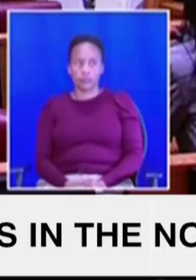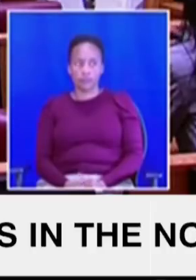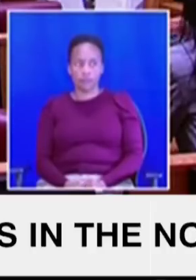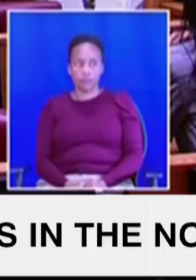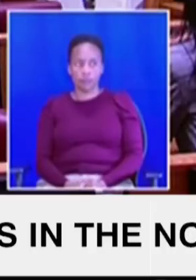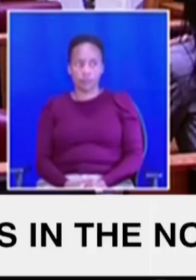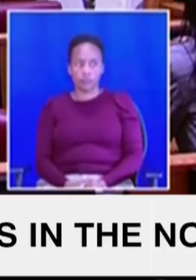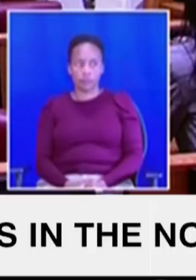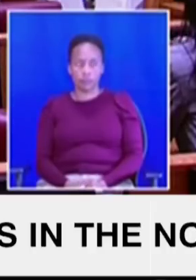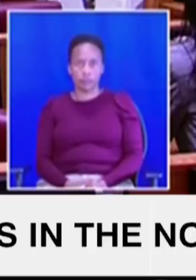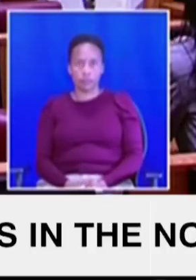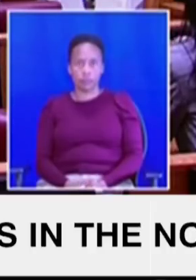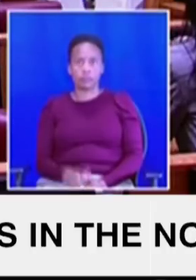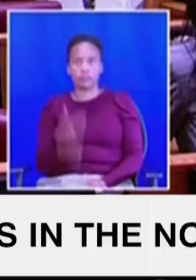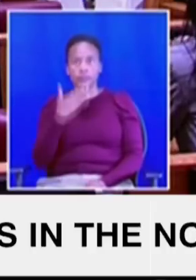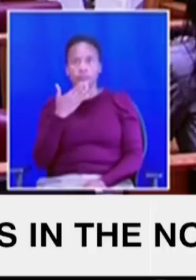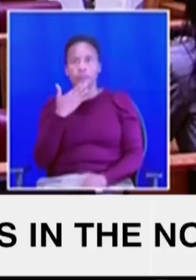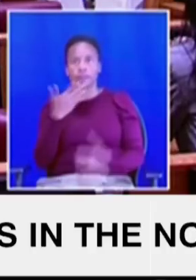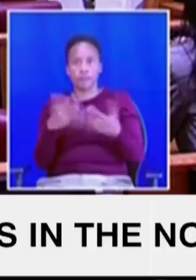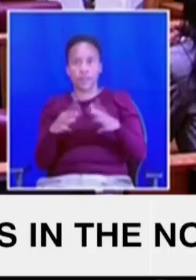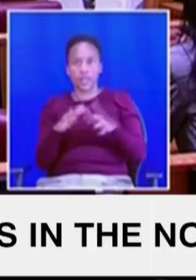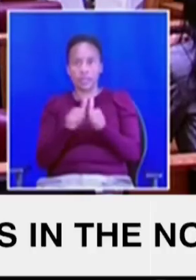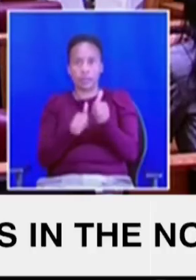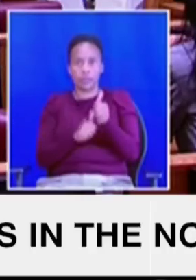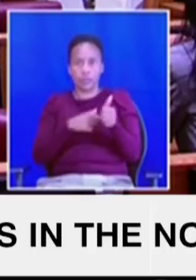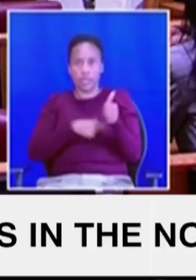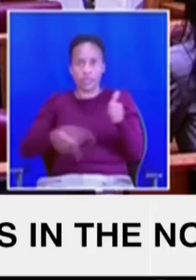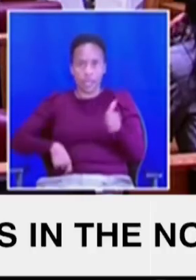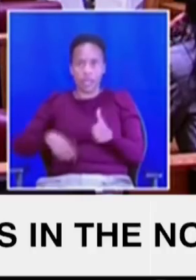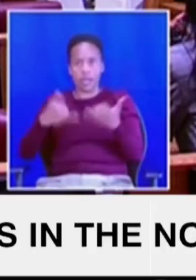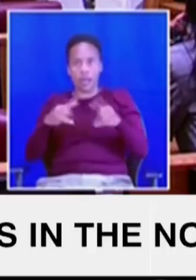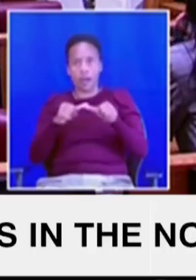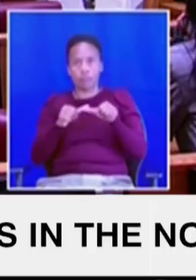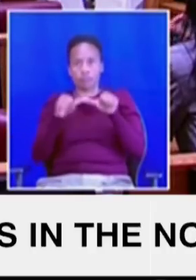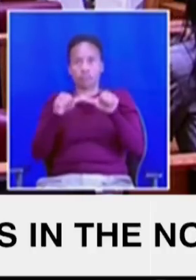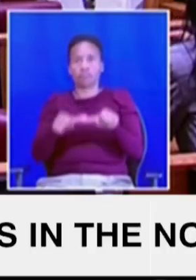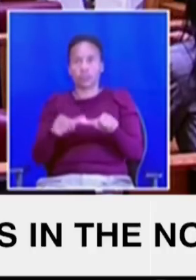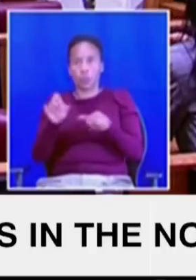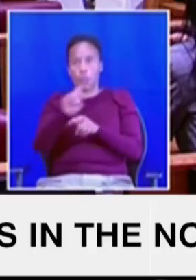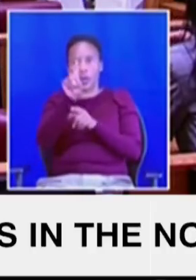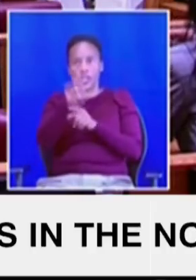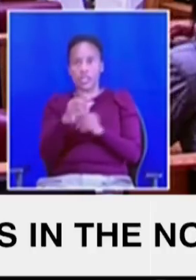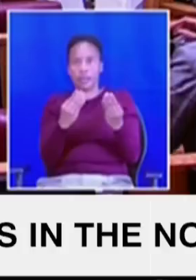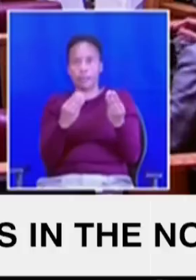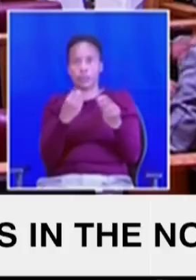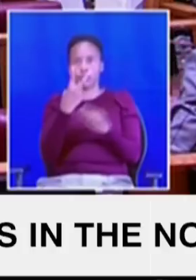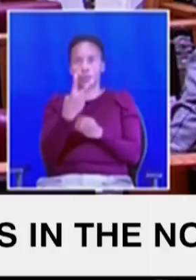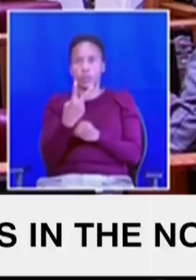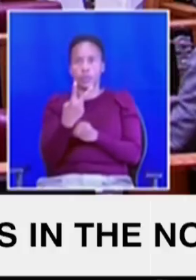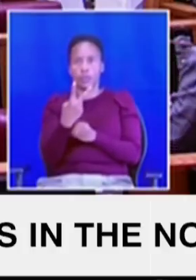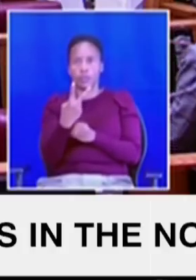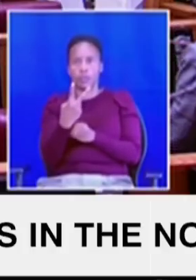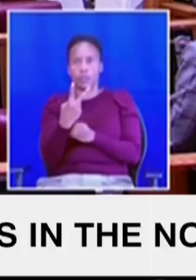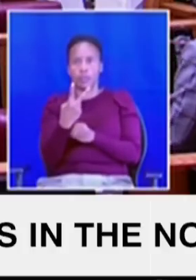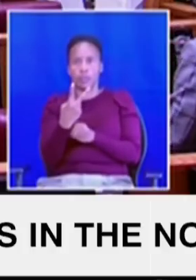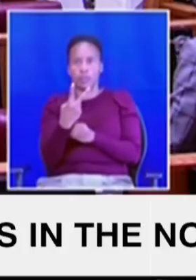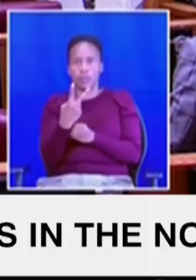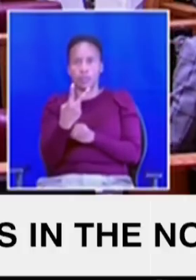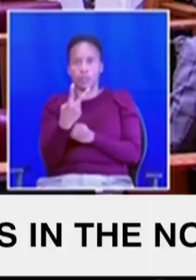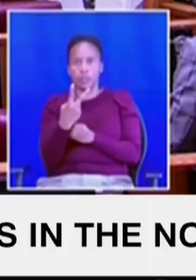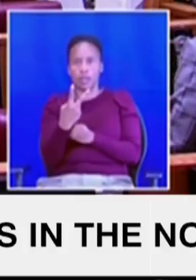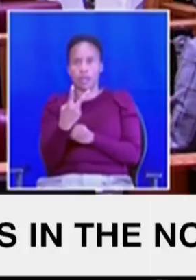Thank you very much, Deputy President. We'll now proceed to question number 2. This question is